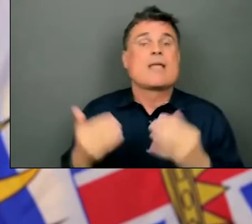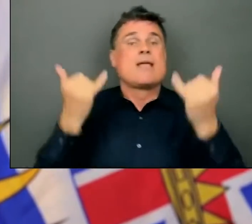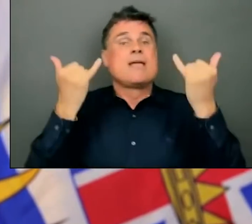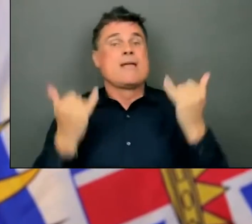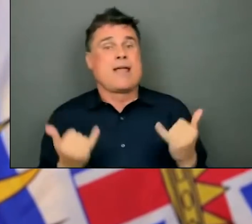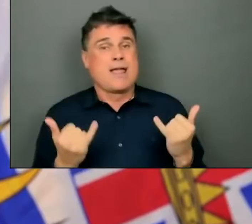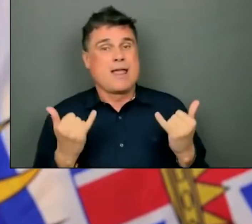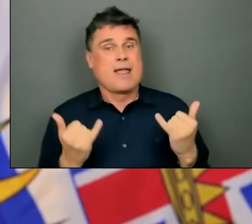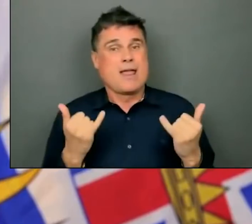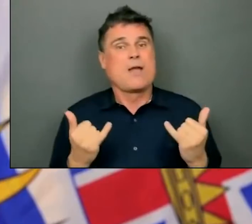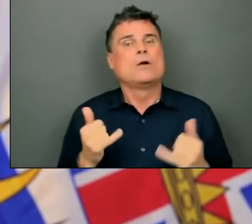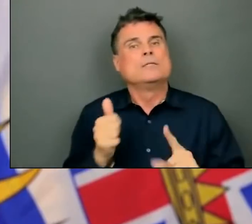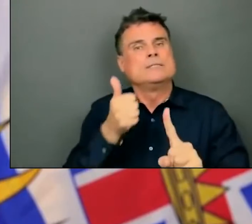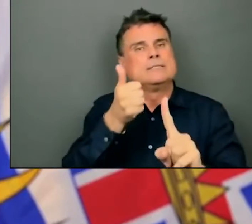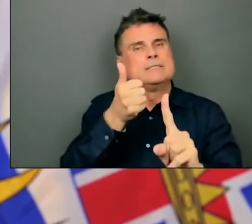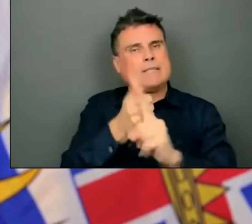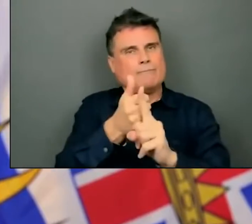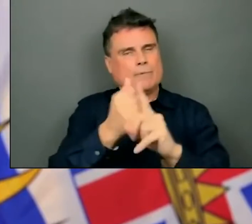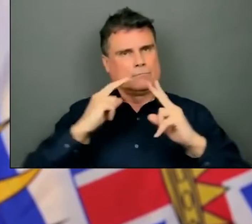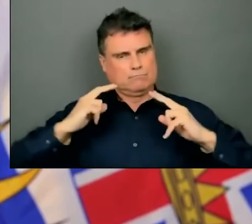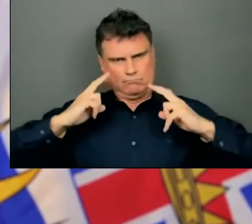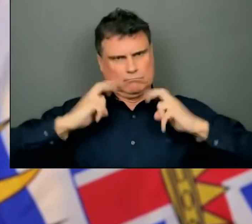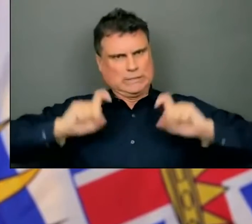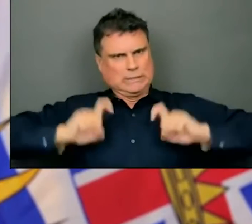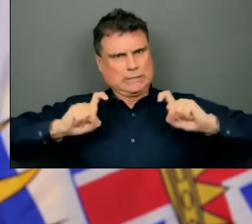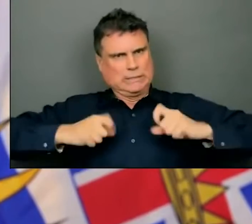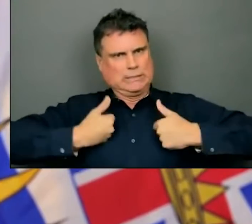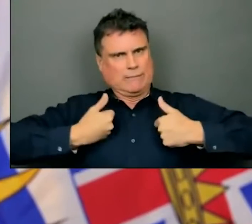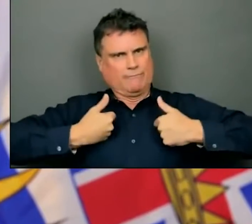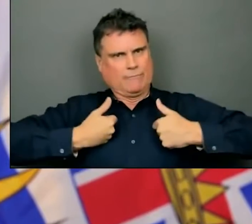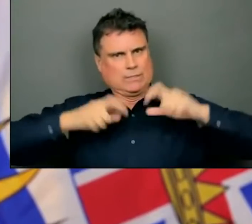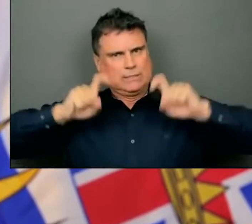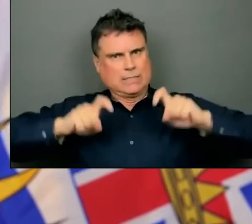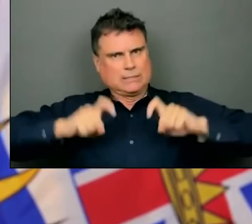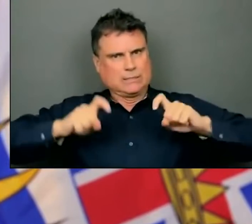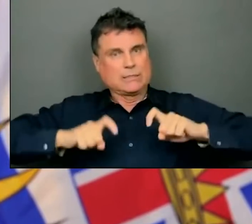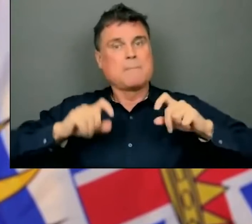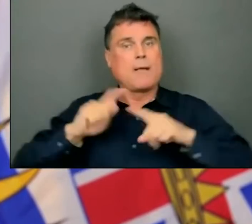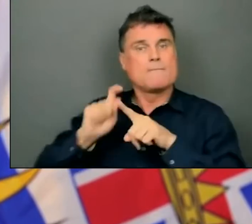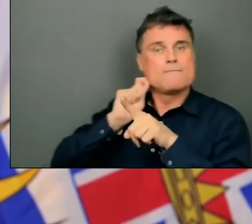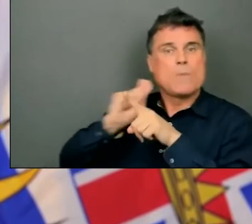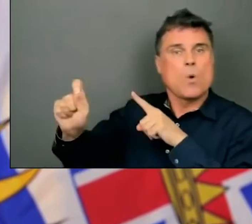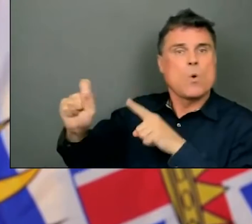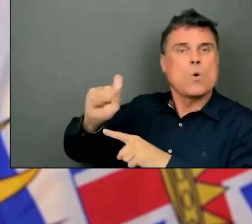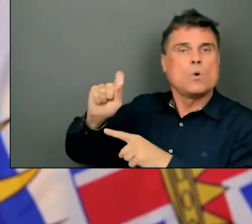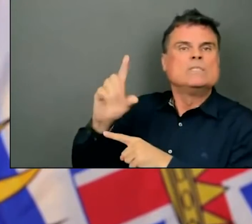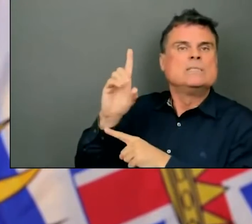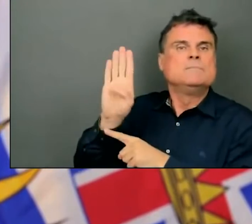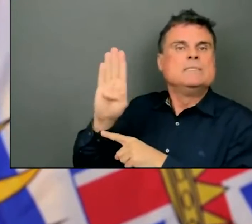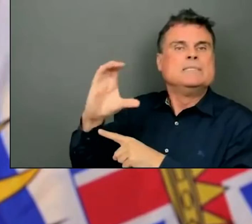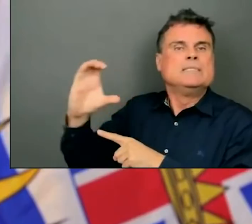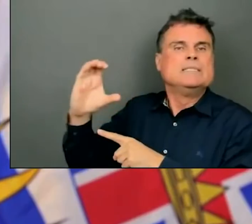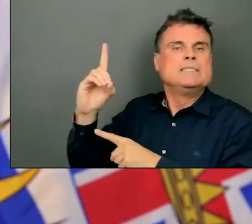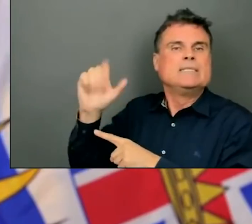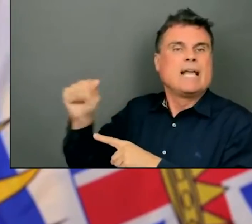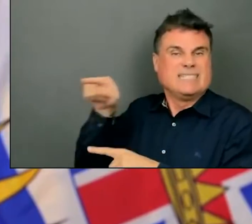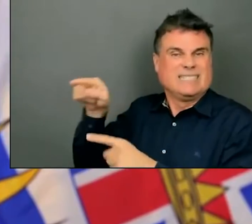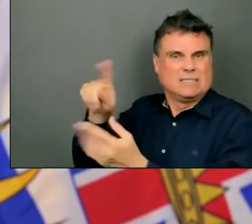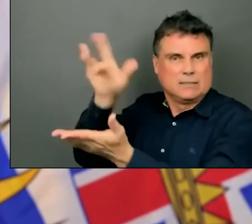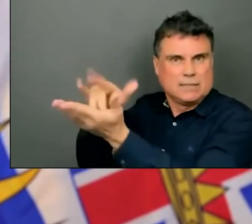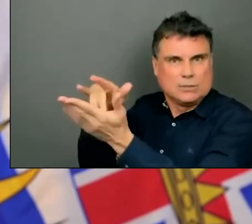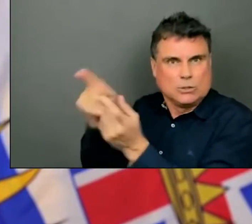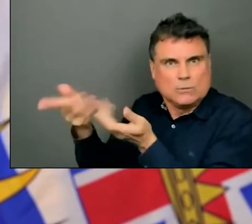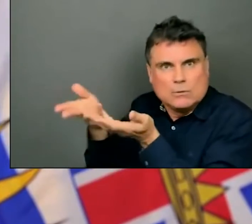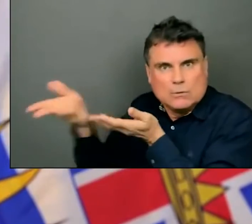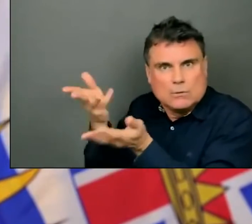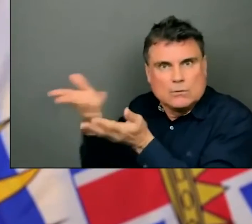tool that is now available and our call support center, so that people across the province can determine if this is a treatment that